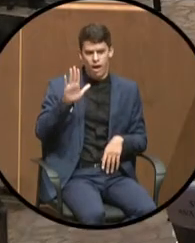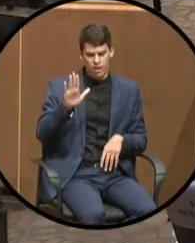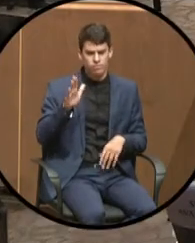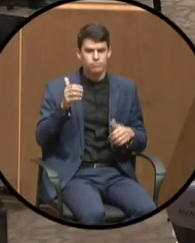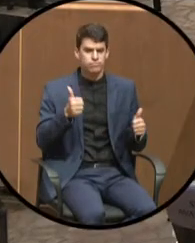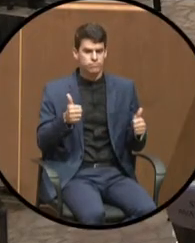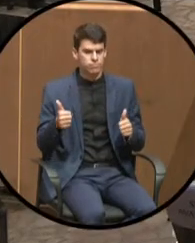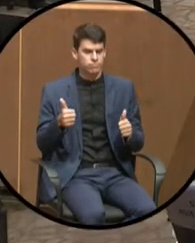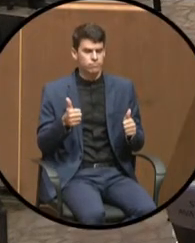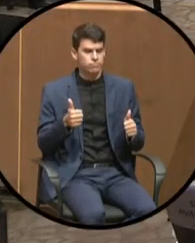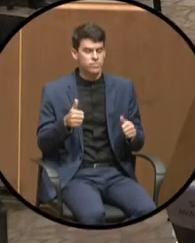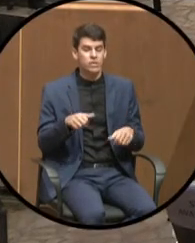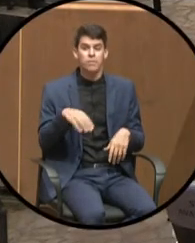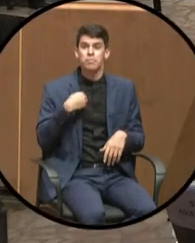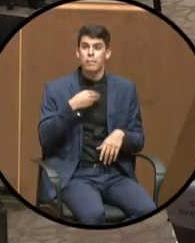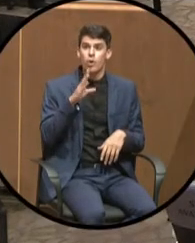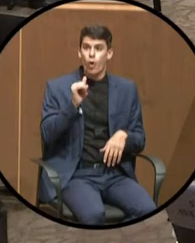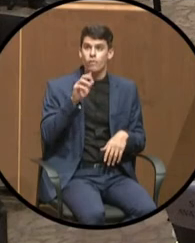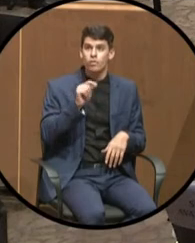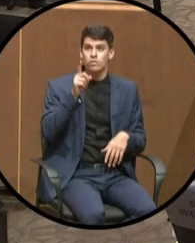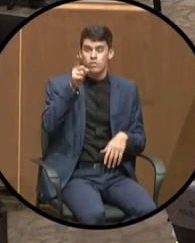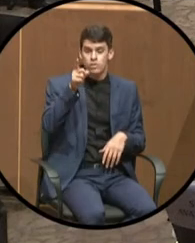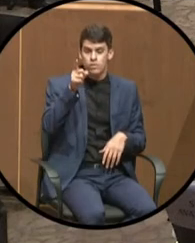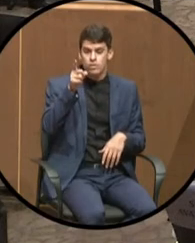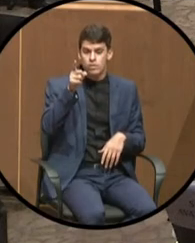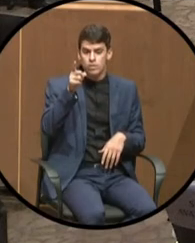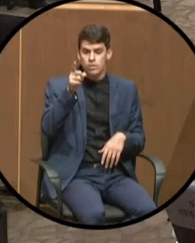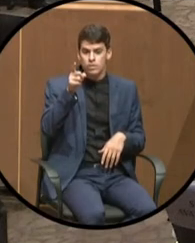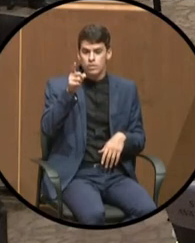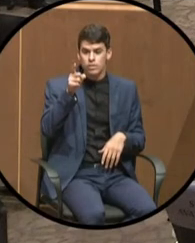Aye. Member Cobert?